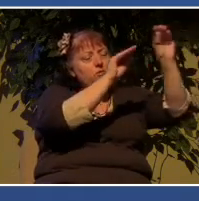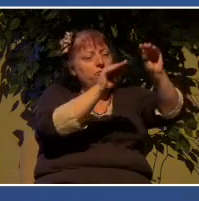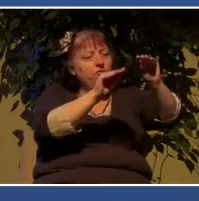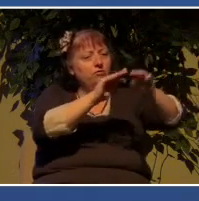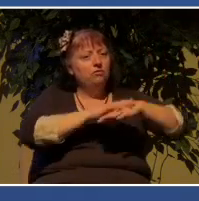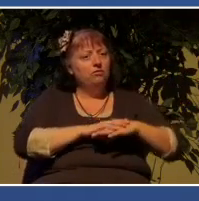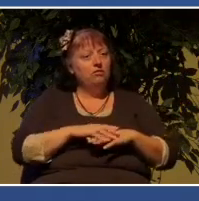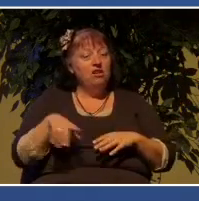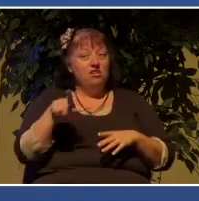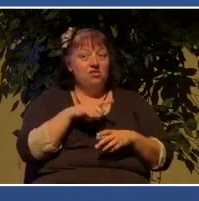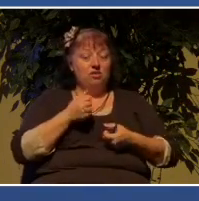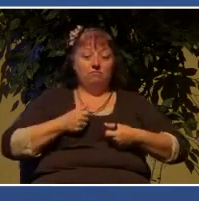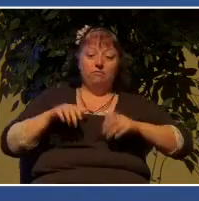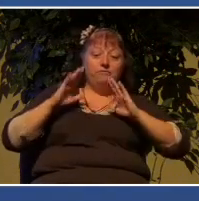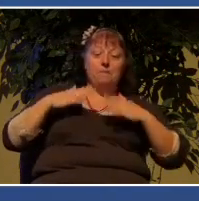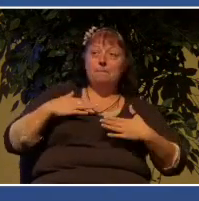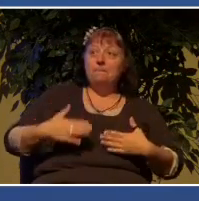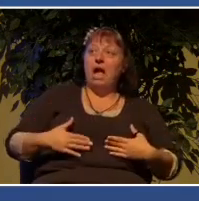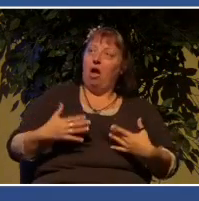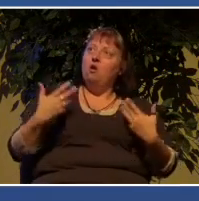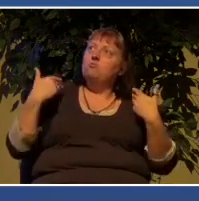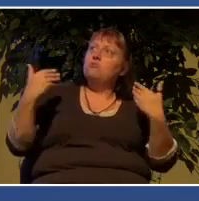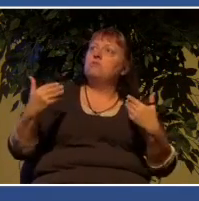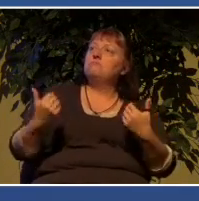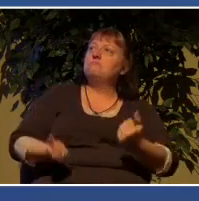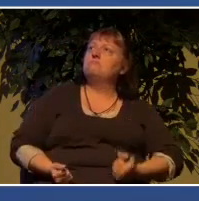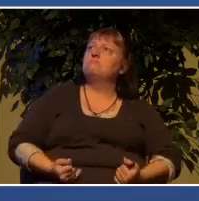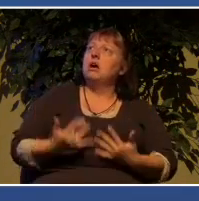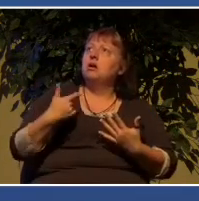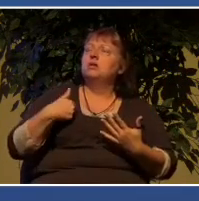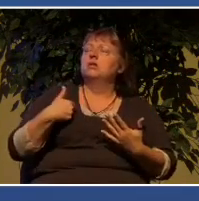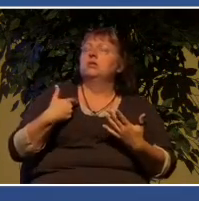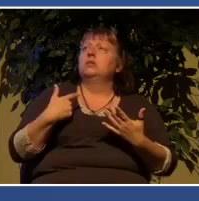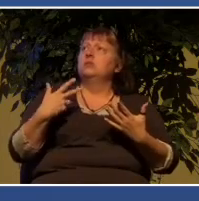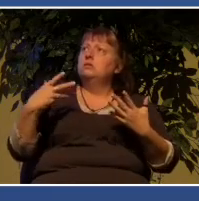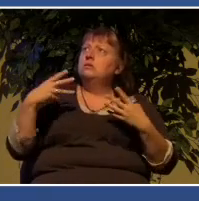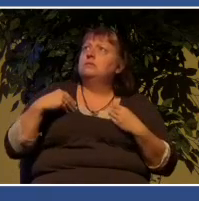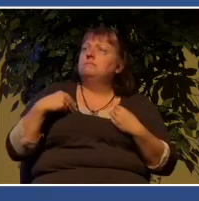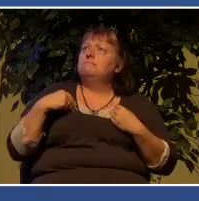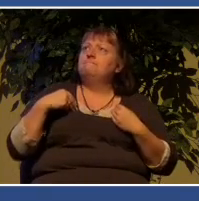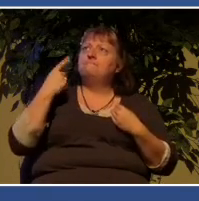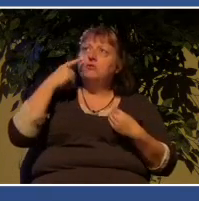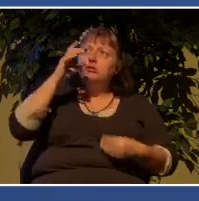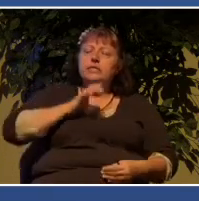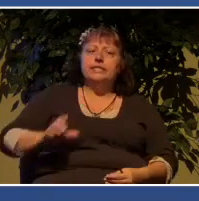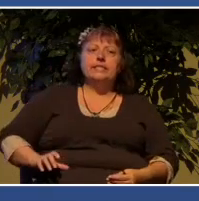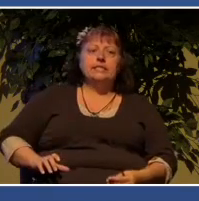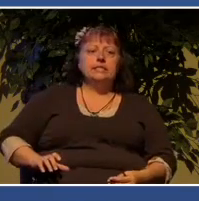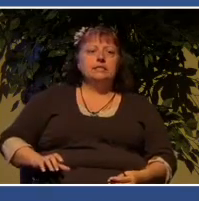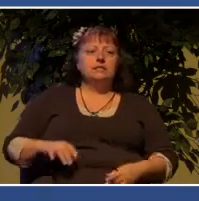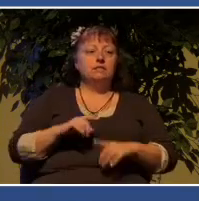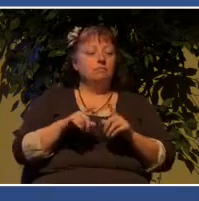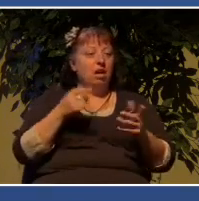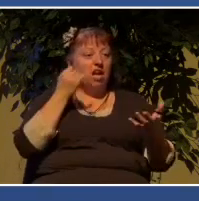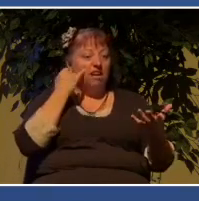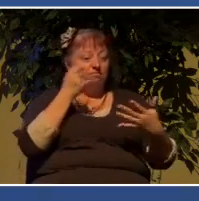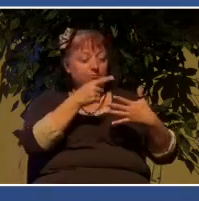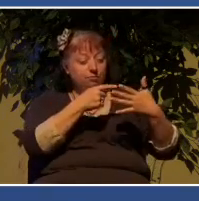burned. But if you don't have love, you're a noisy gong and you're a clanging